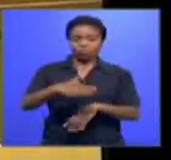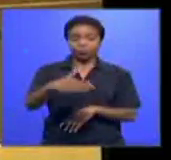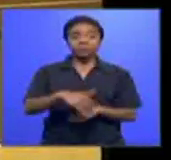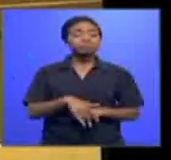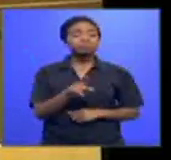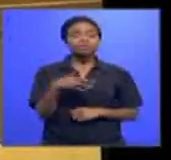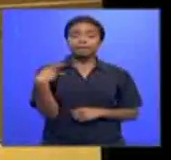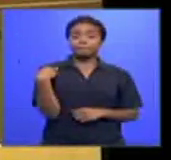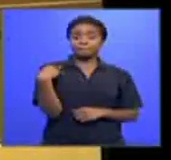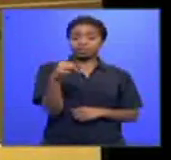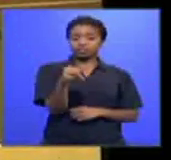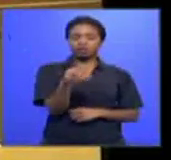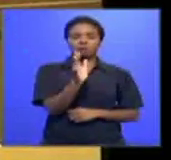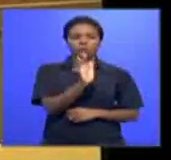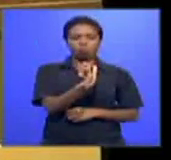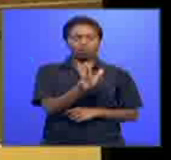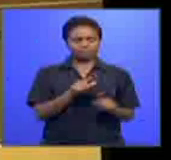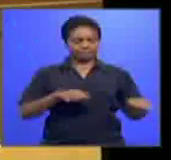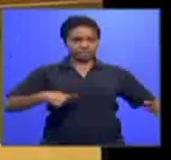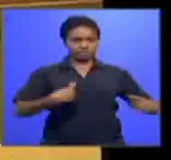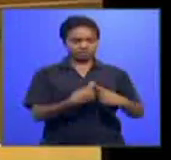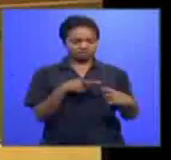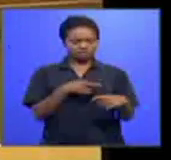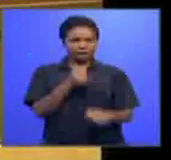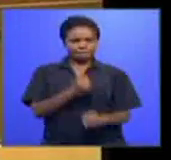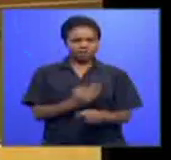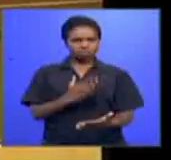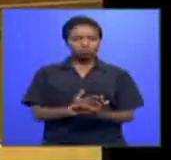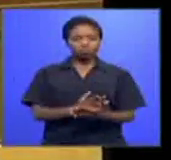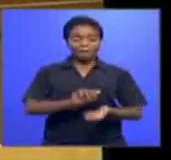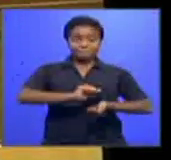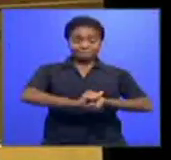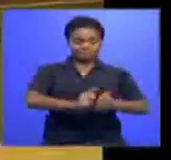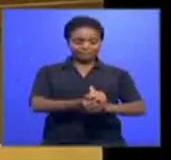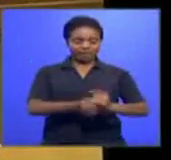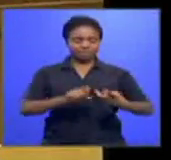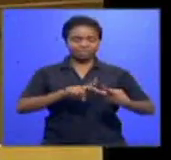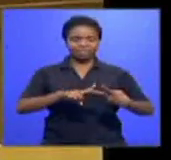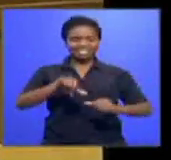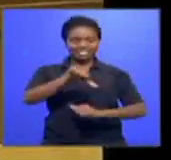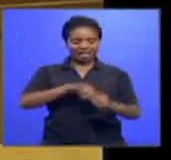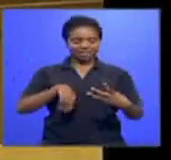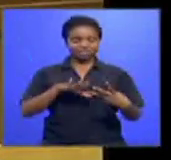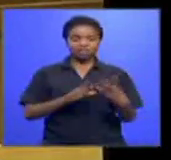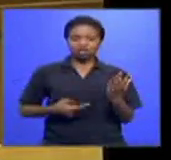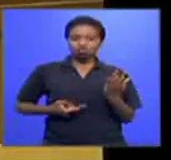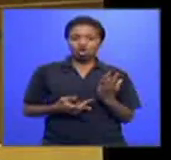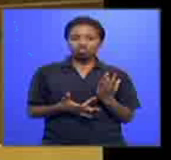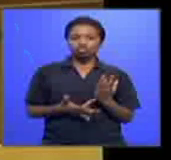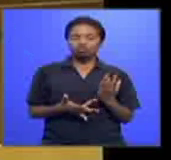to strengthen the implementation of the mathematics, science, and technology